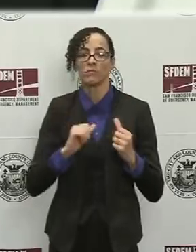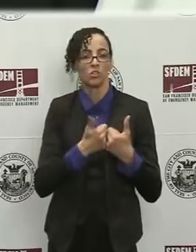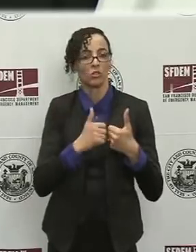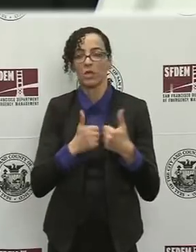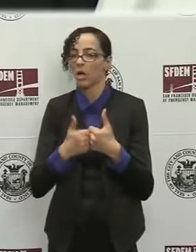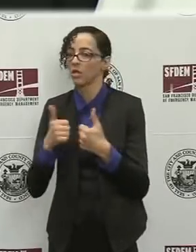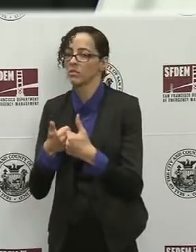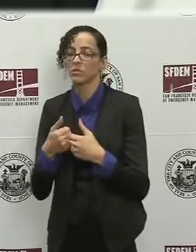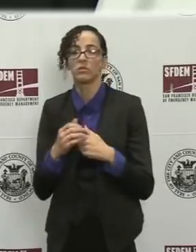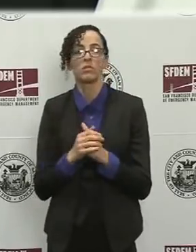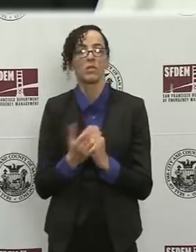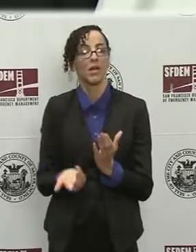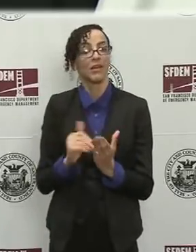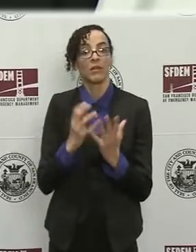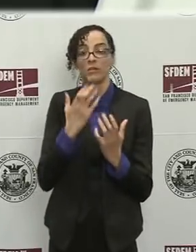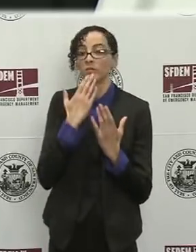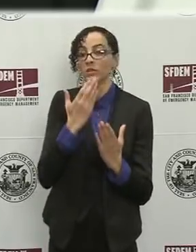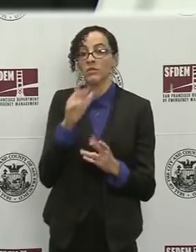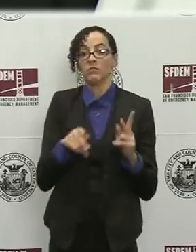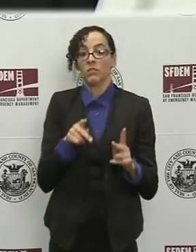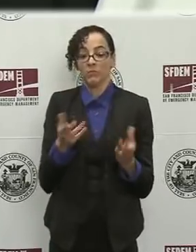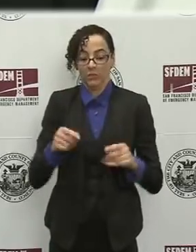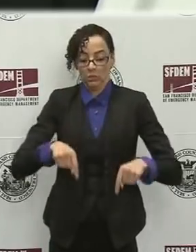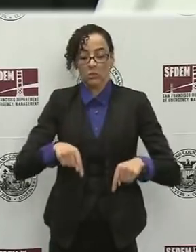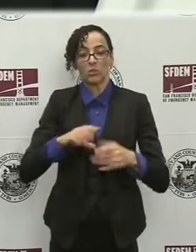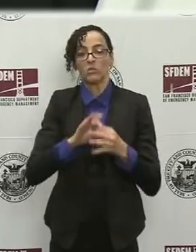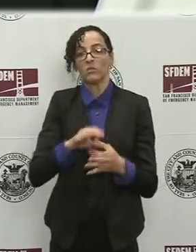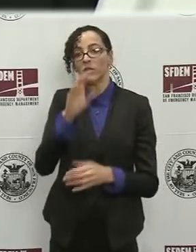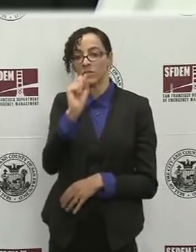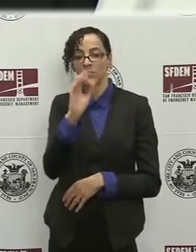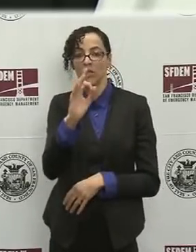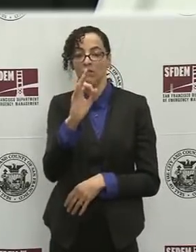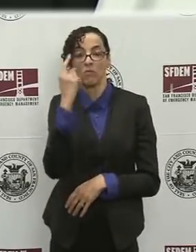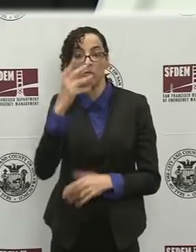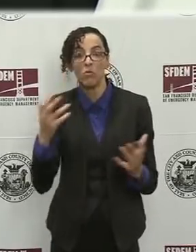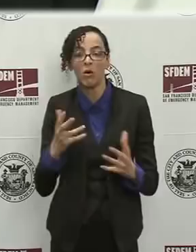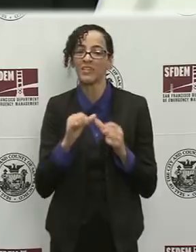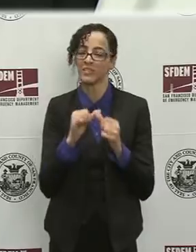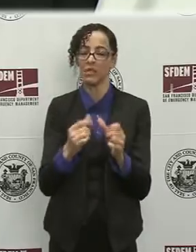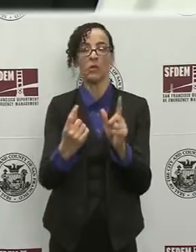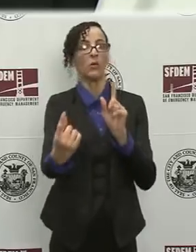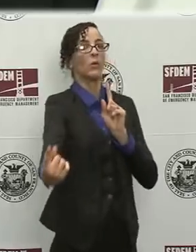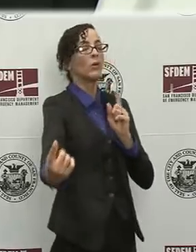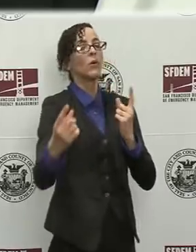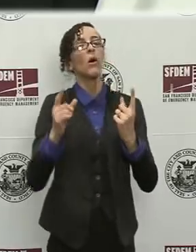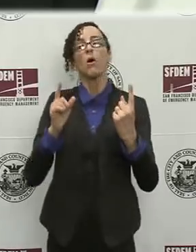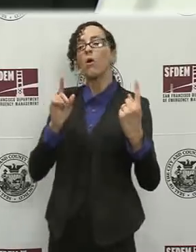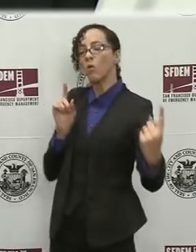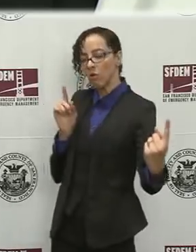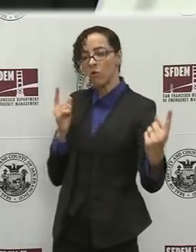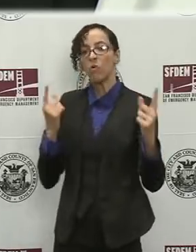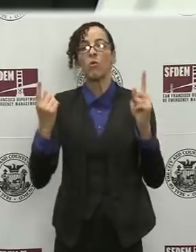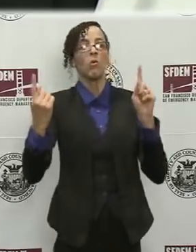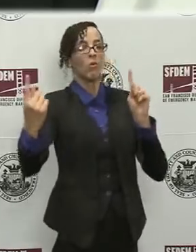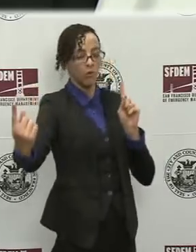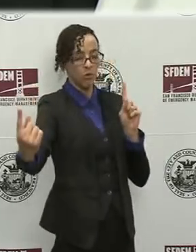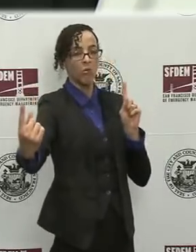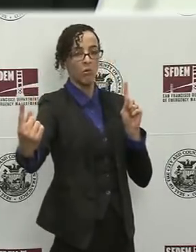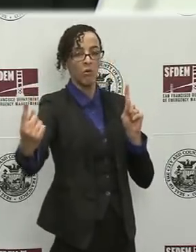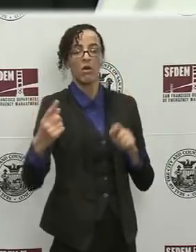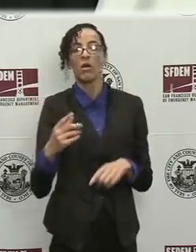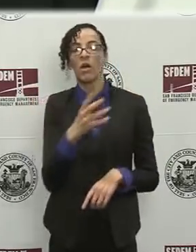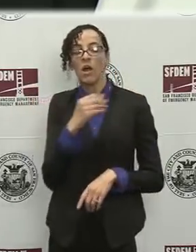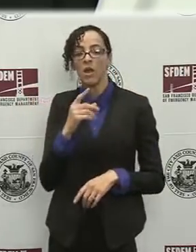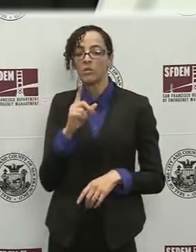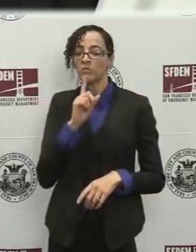San Francisco for continuing to practice social distancing, for just really taking the order